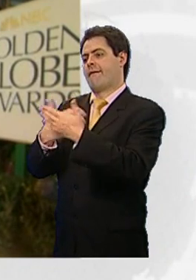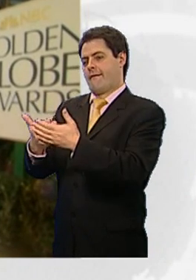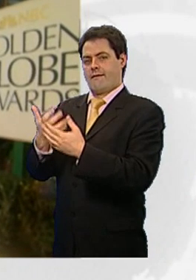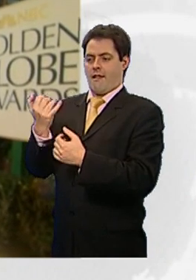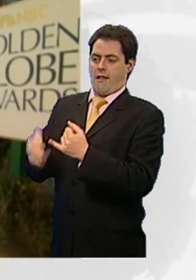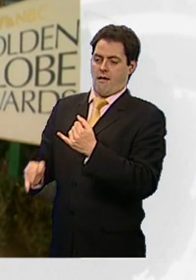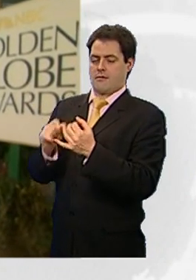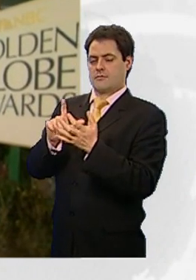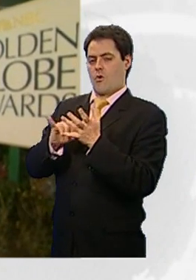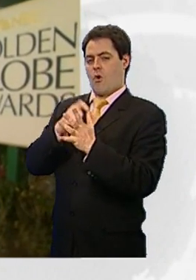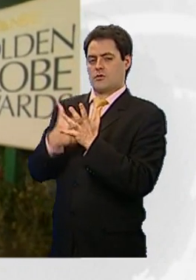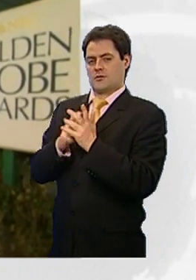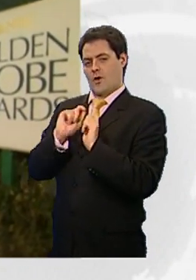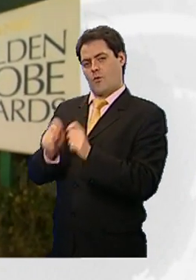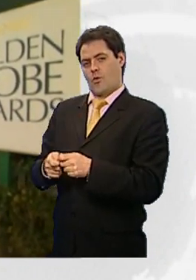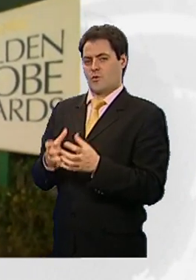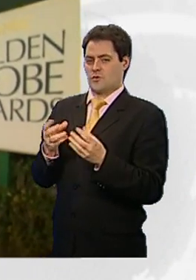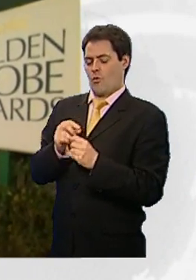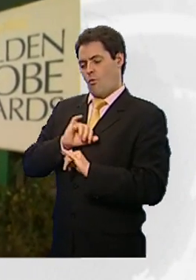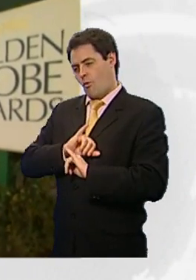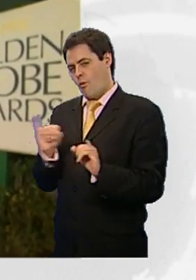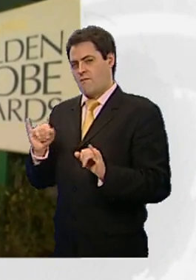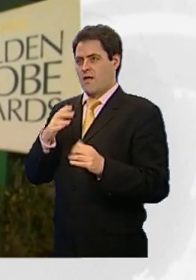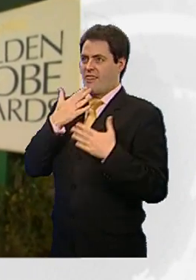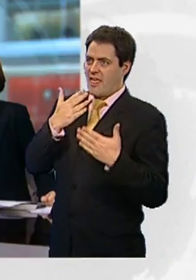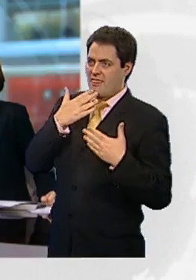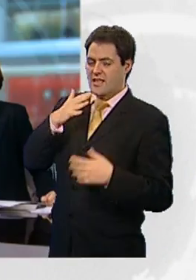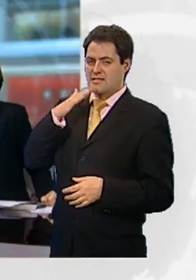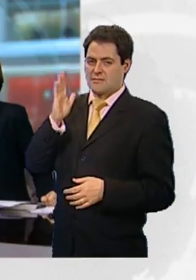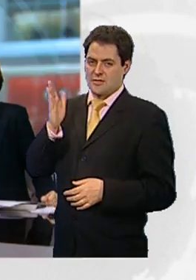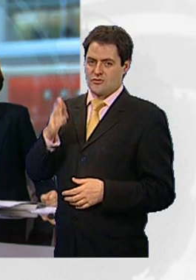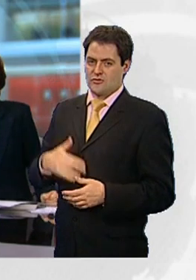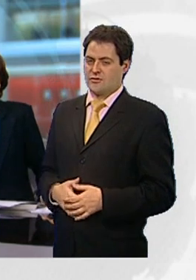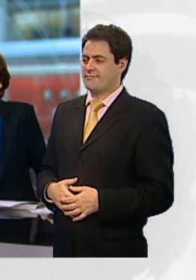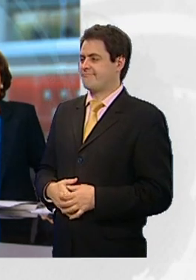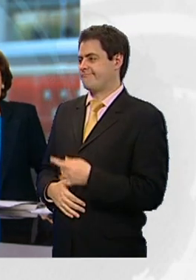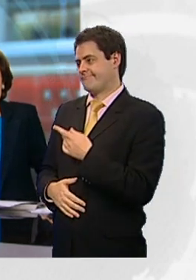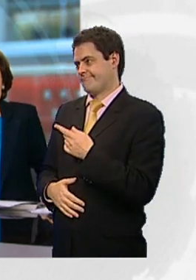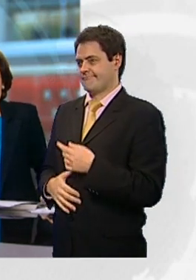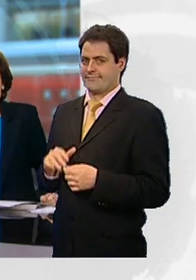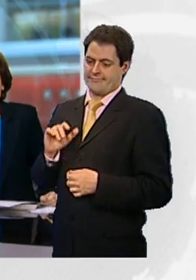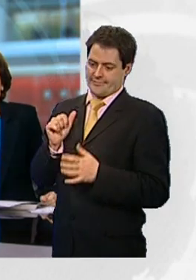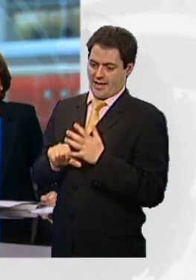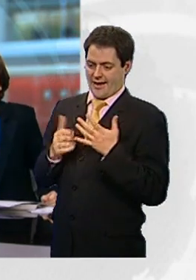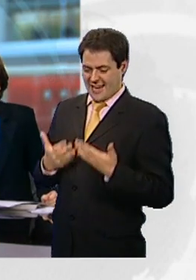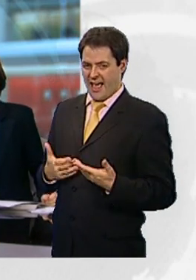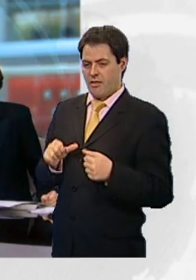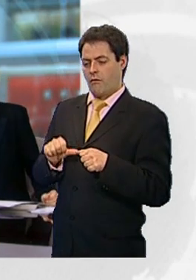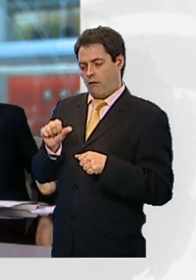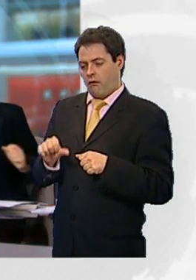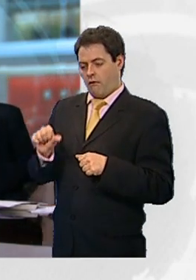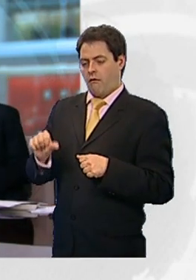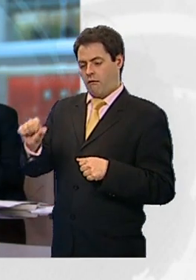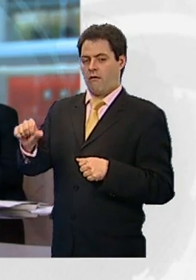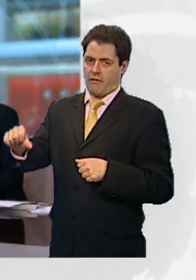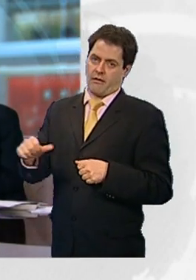the Oscars. Alistair Leith at BBC News at the Golden Globes in Beverly Hills. Oh yes, there's plenty of it to come. Let's start right